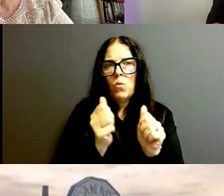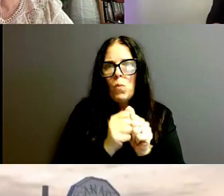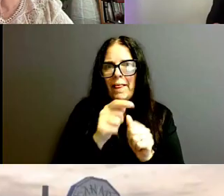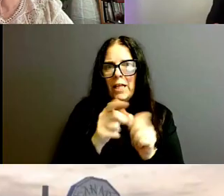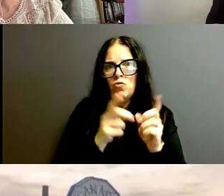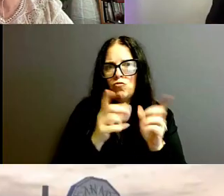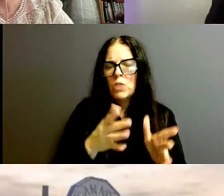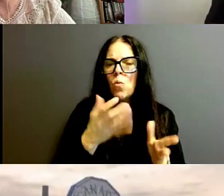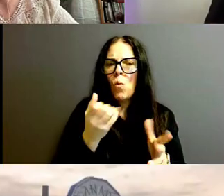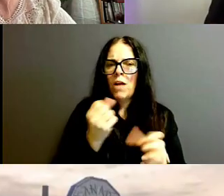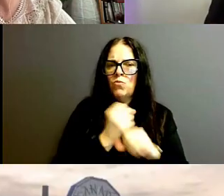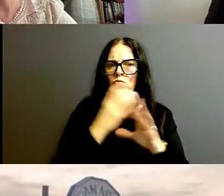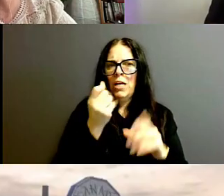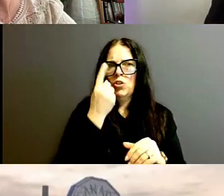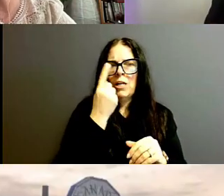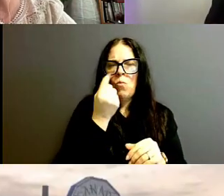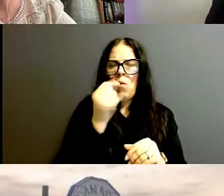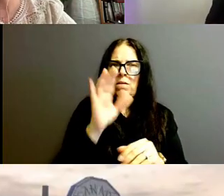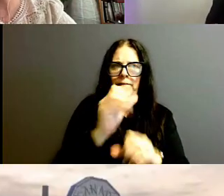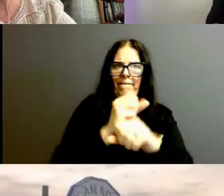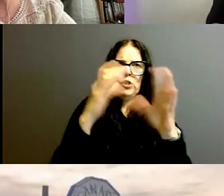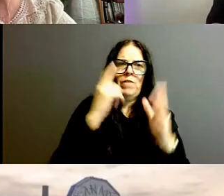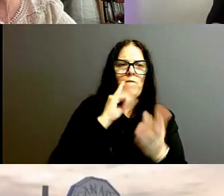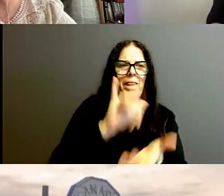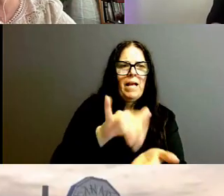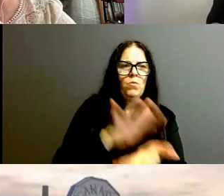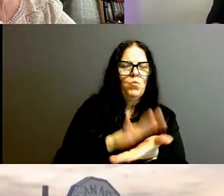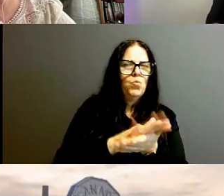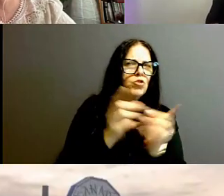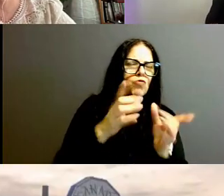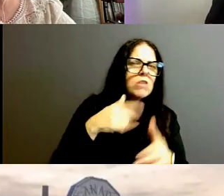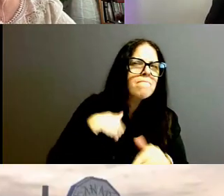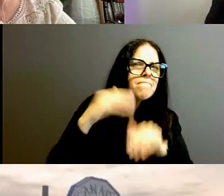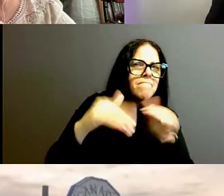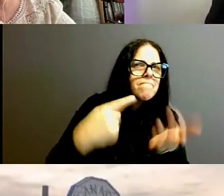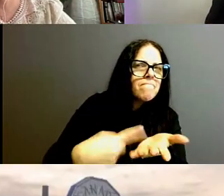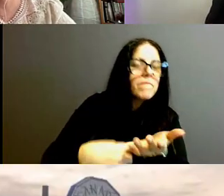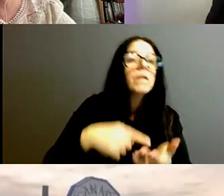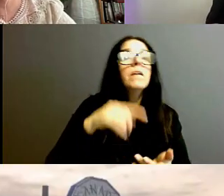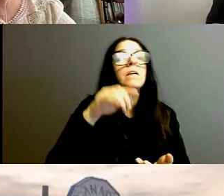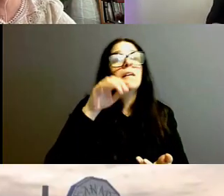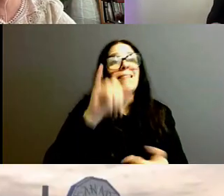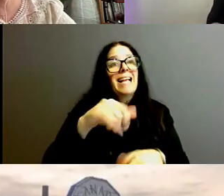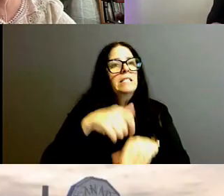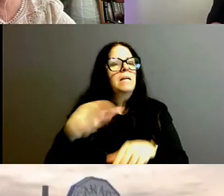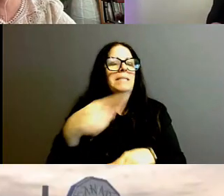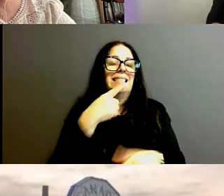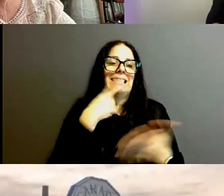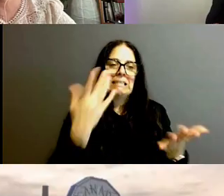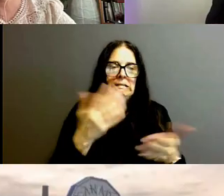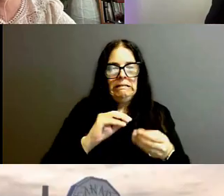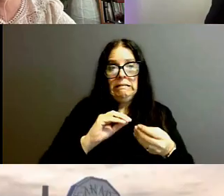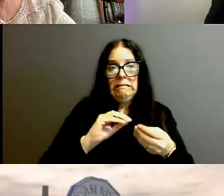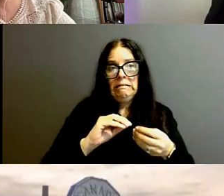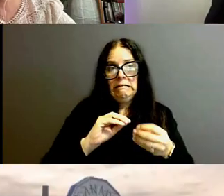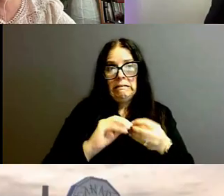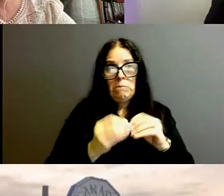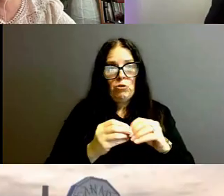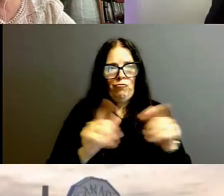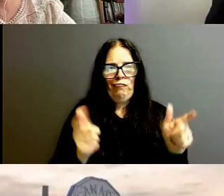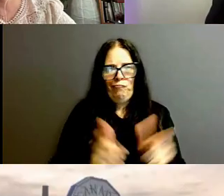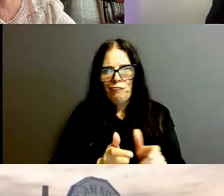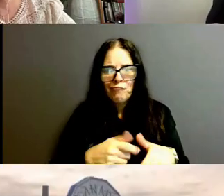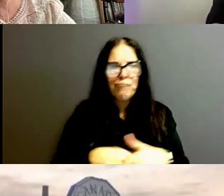understand what the vision was for the school. And at that time, I was told that numbers were low. They were